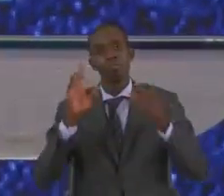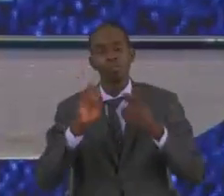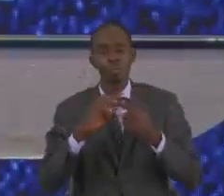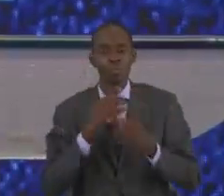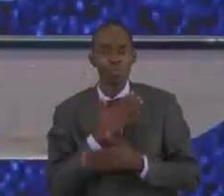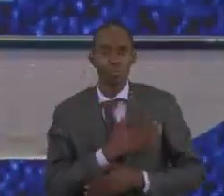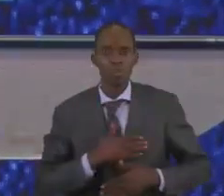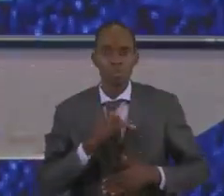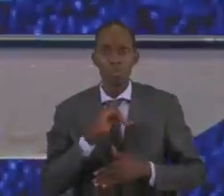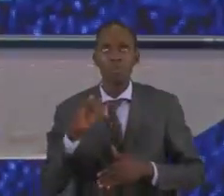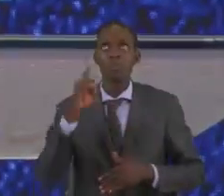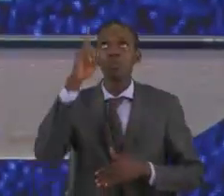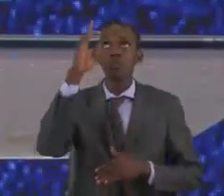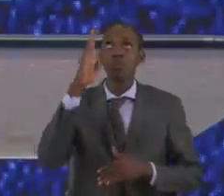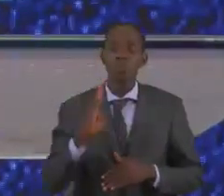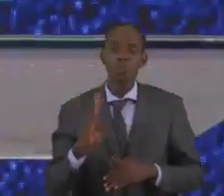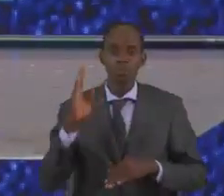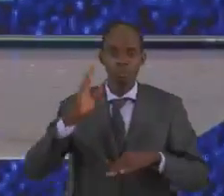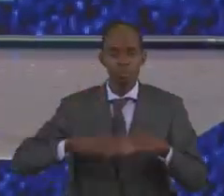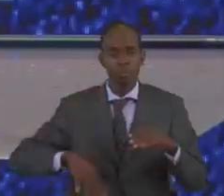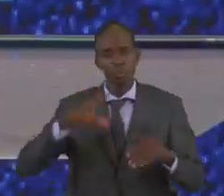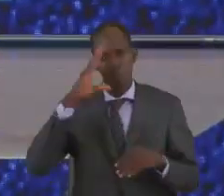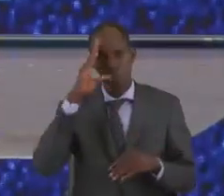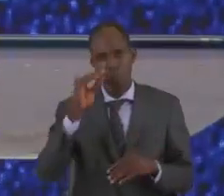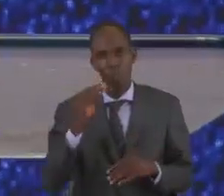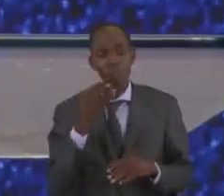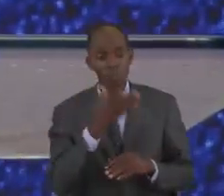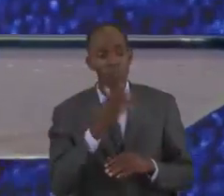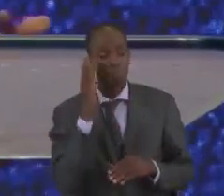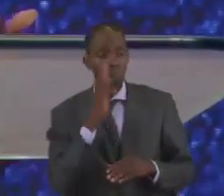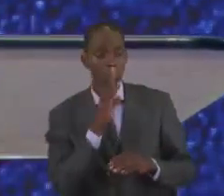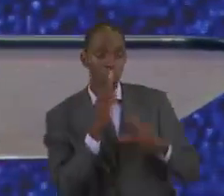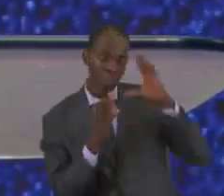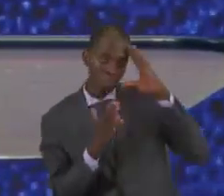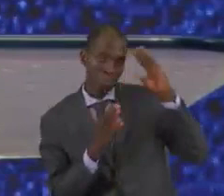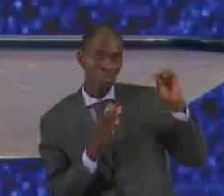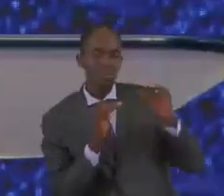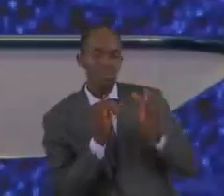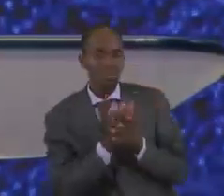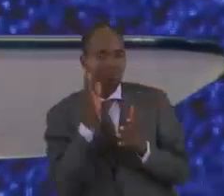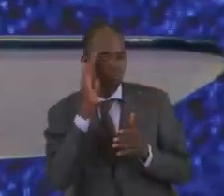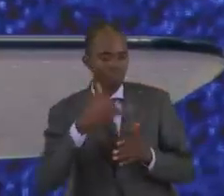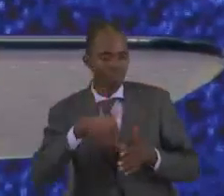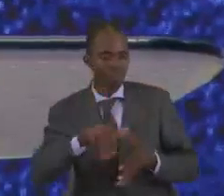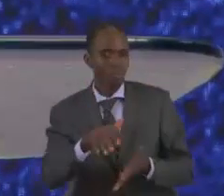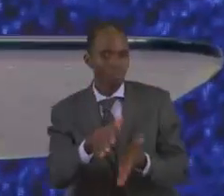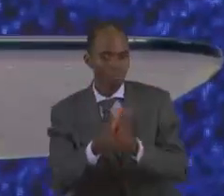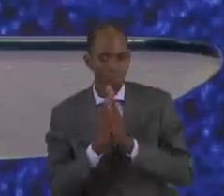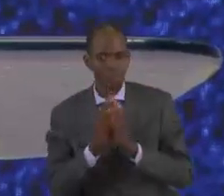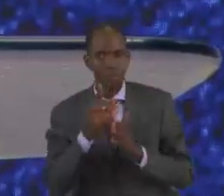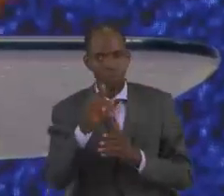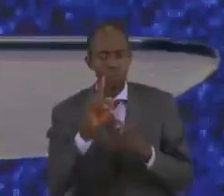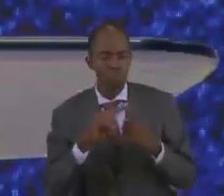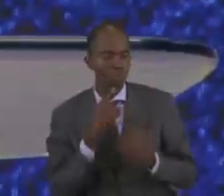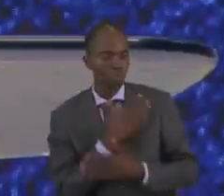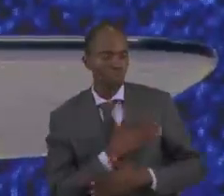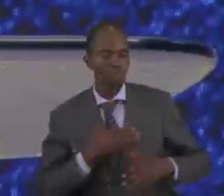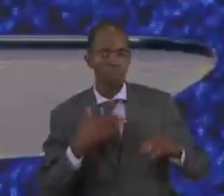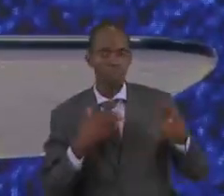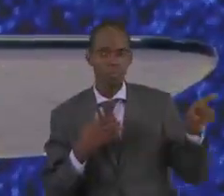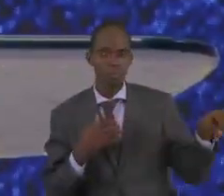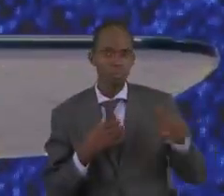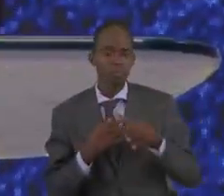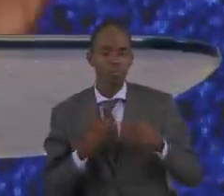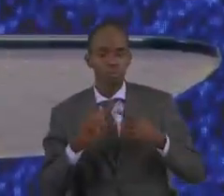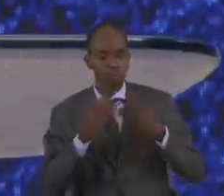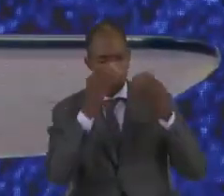God rather than men. There'll be men that will still demand that we please them. We run after them,